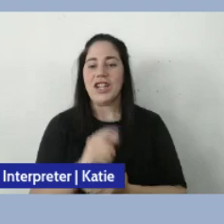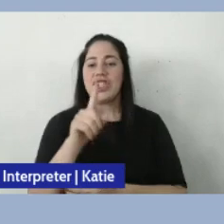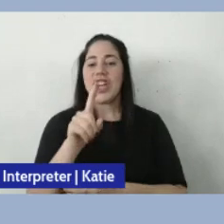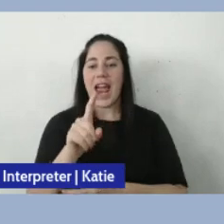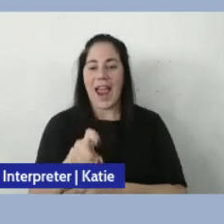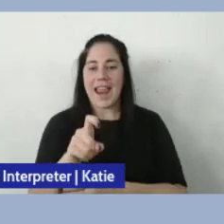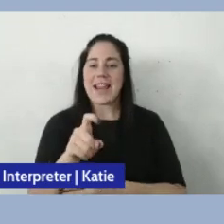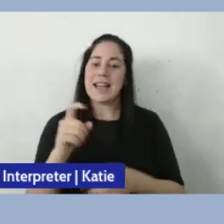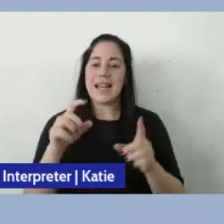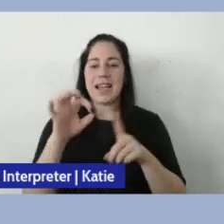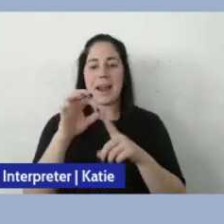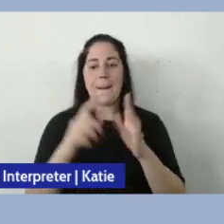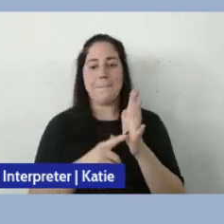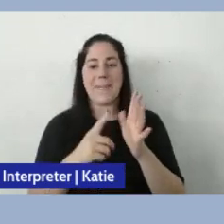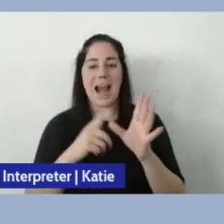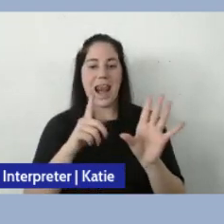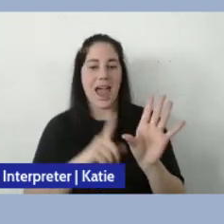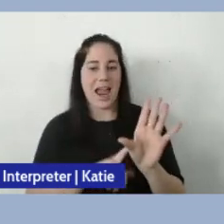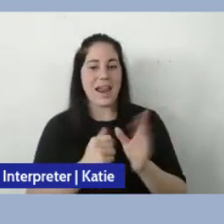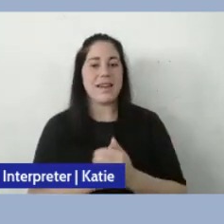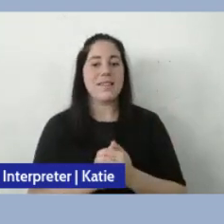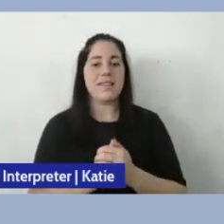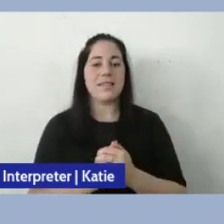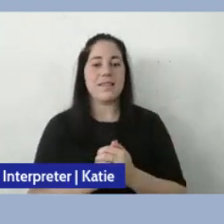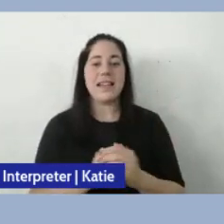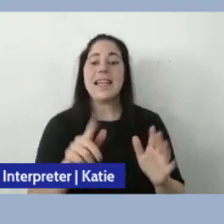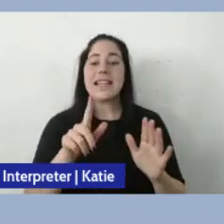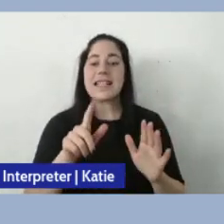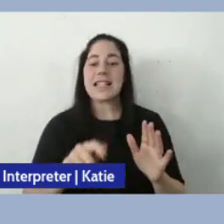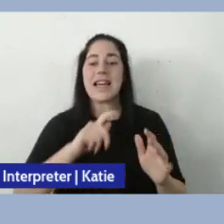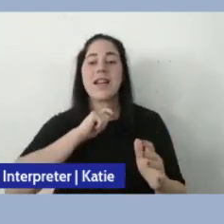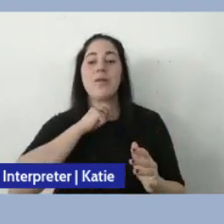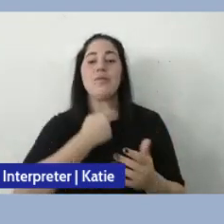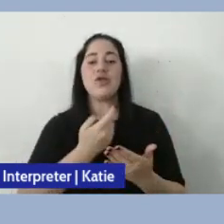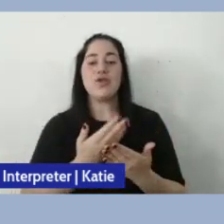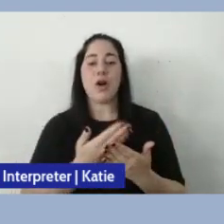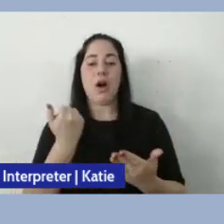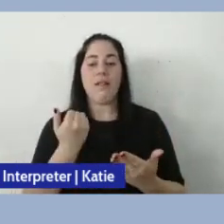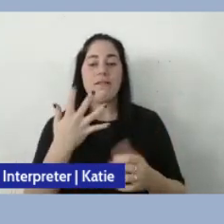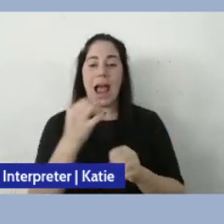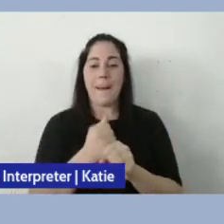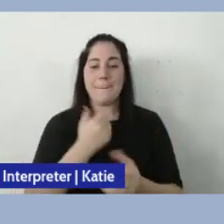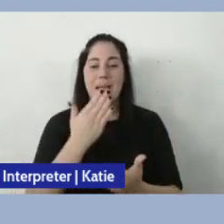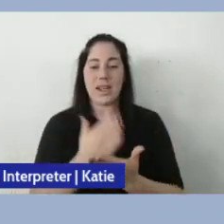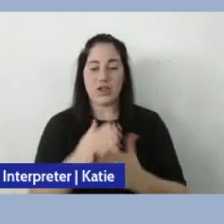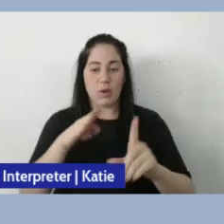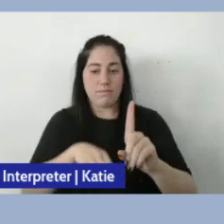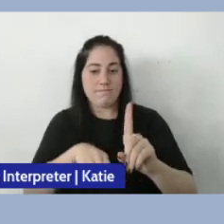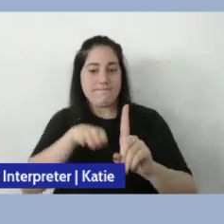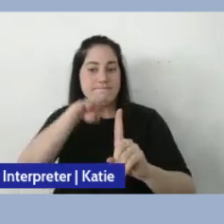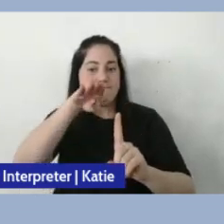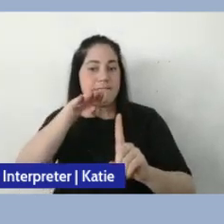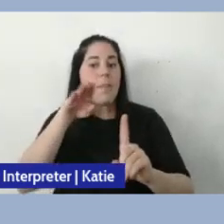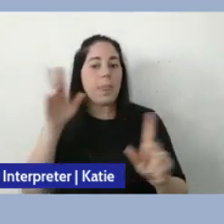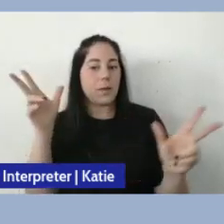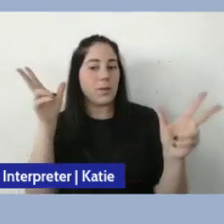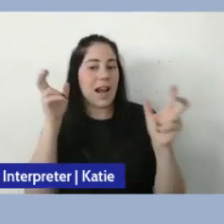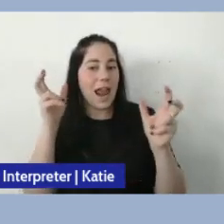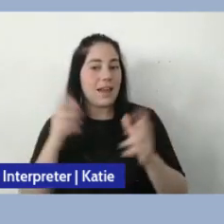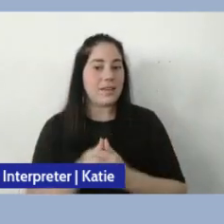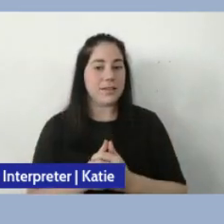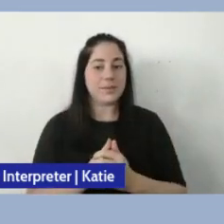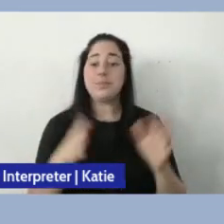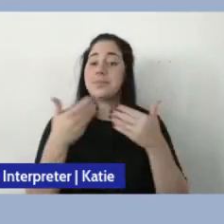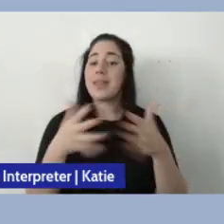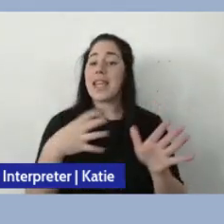the event. Press unmute on the event stream and ensure the volume is high up enough. If you experience any further